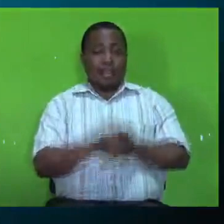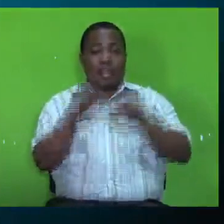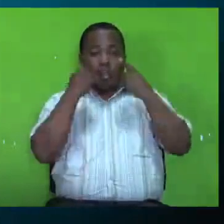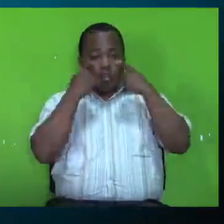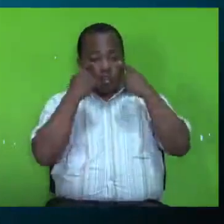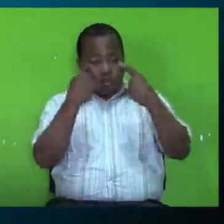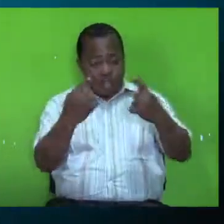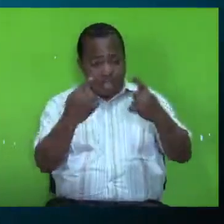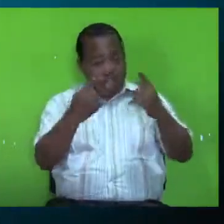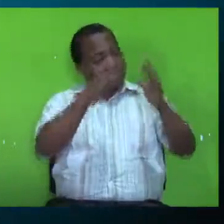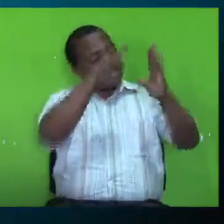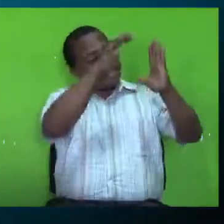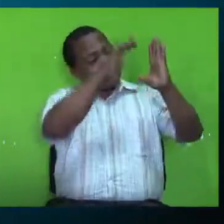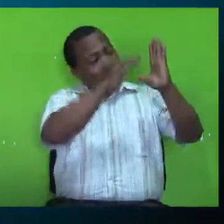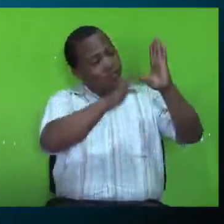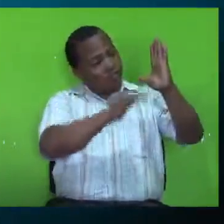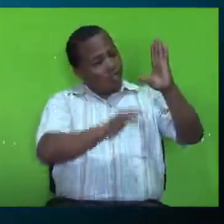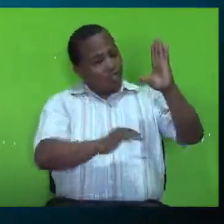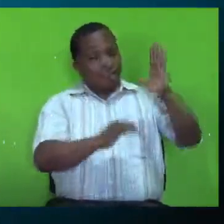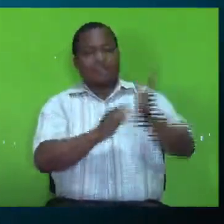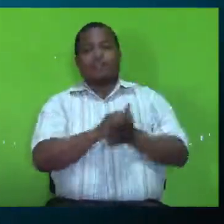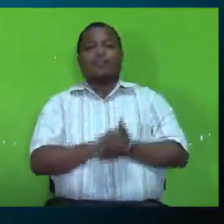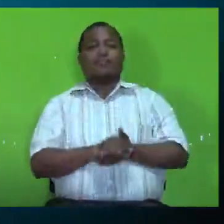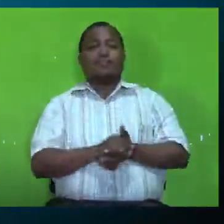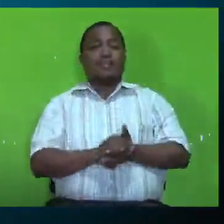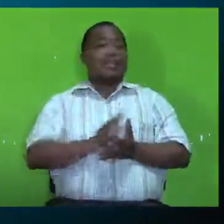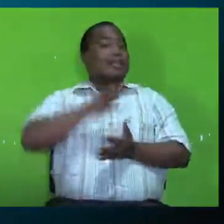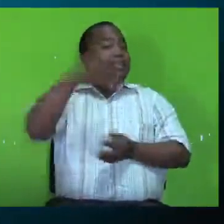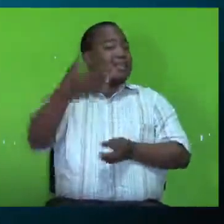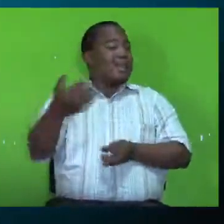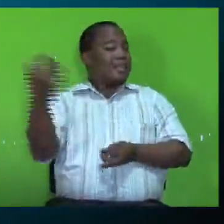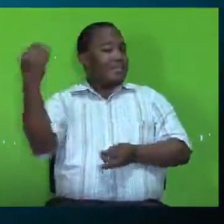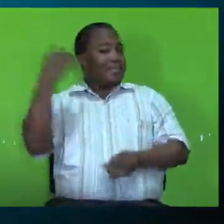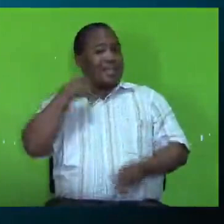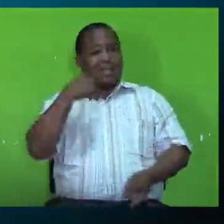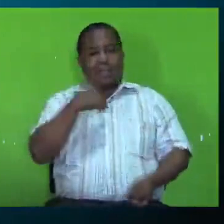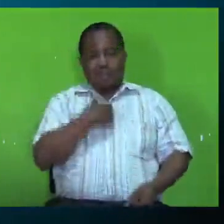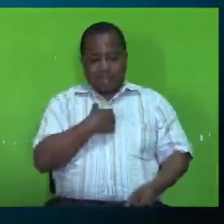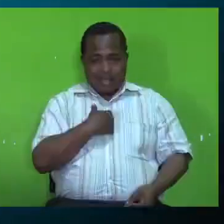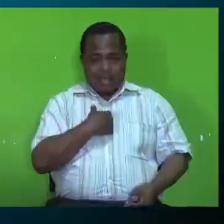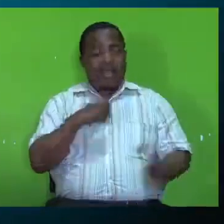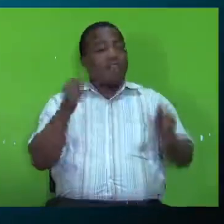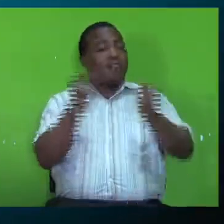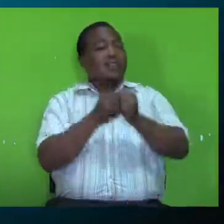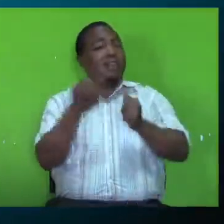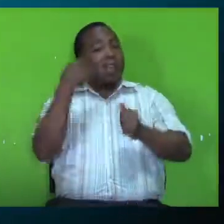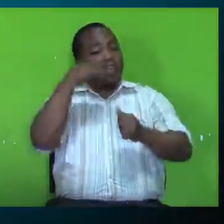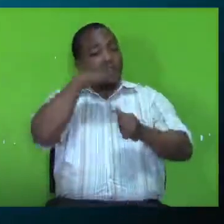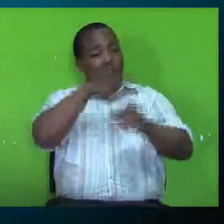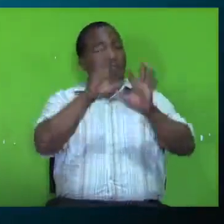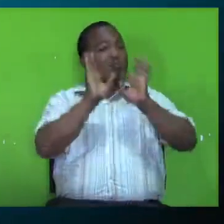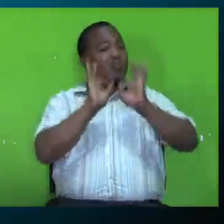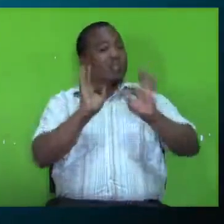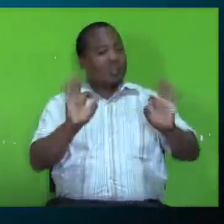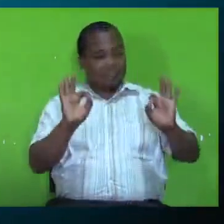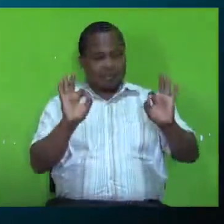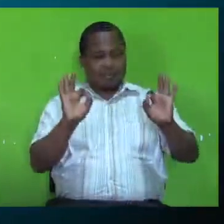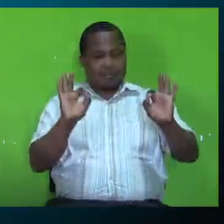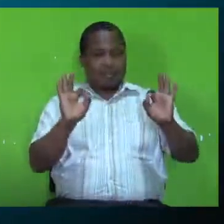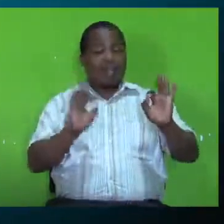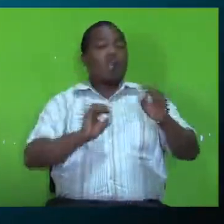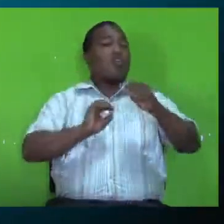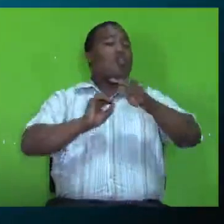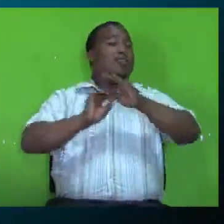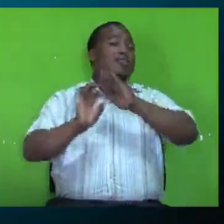Look at the following diagram, then tell me the most efficient tissue